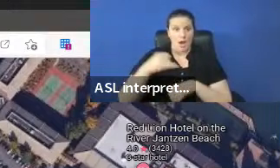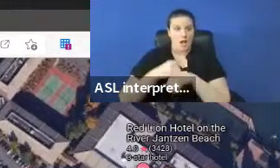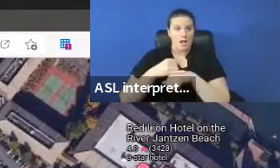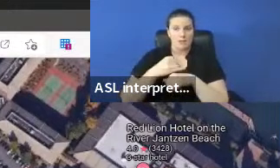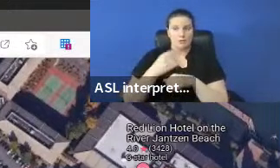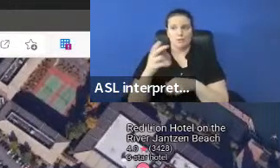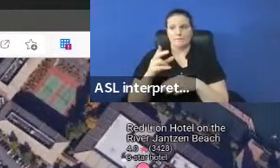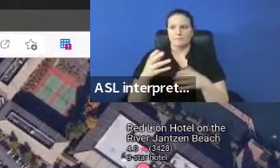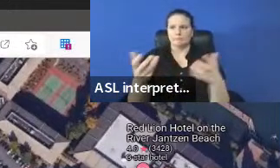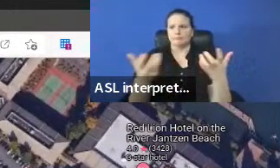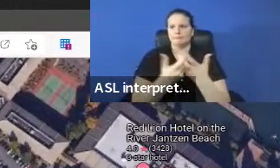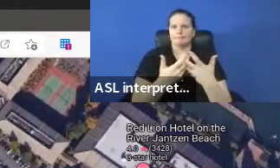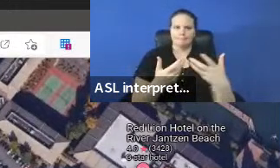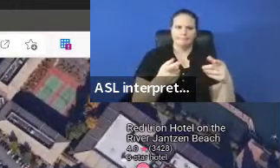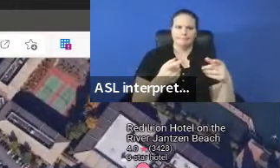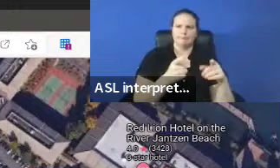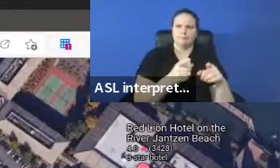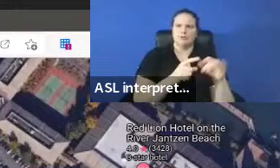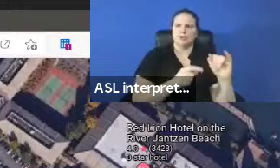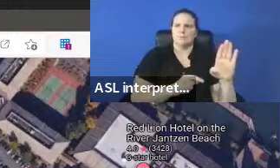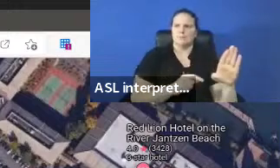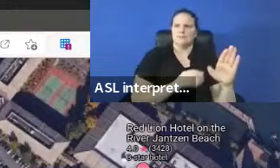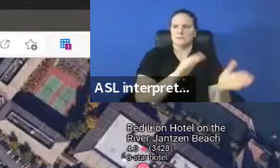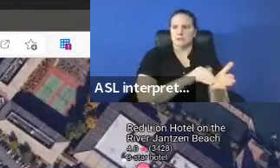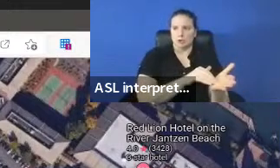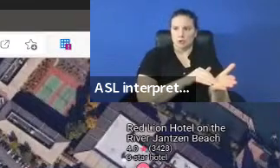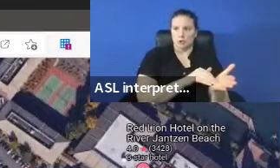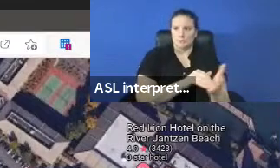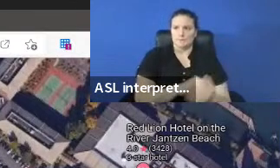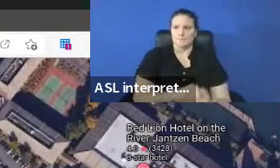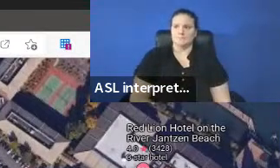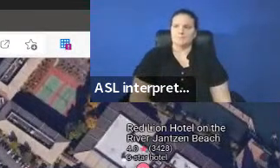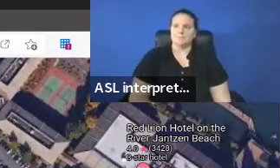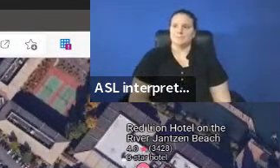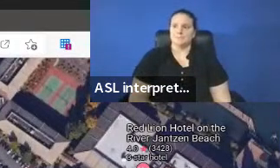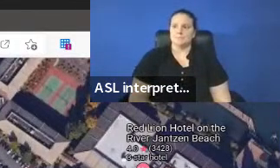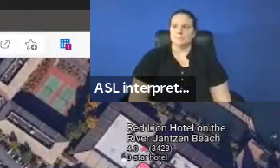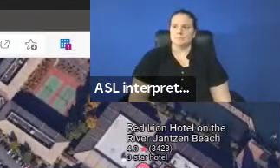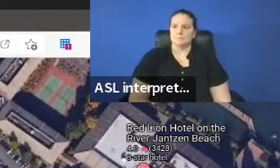Jansen Beach Center right here.